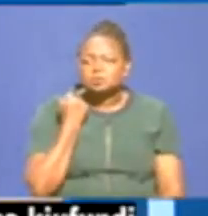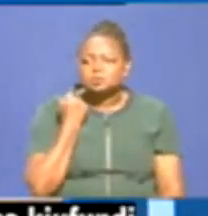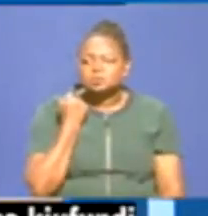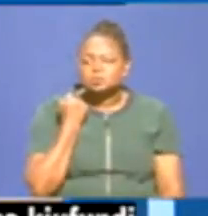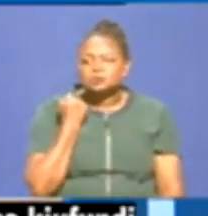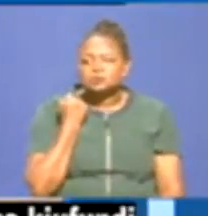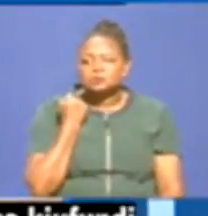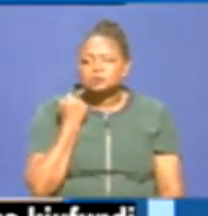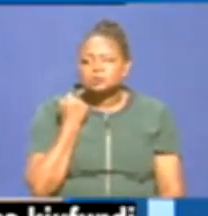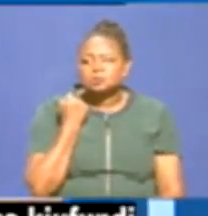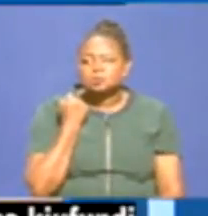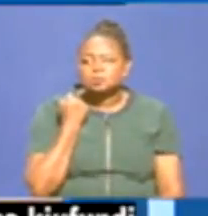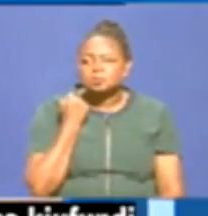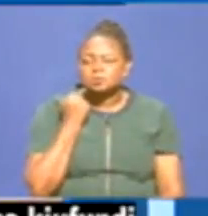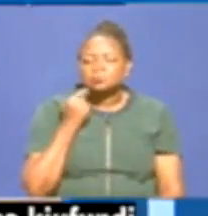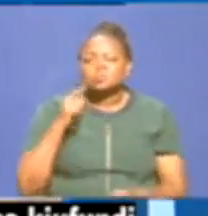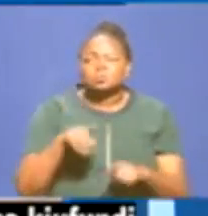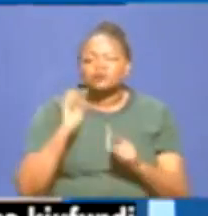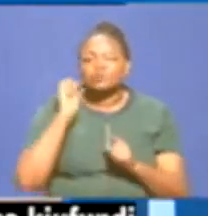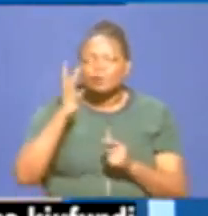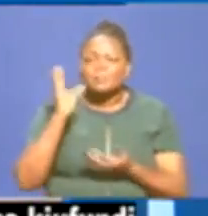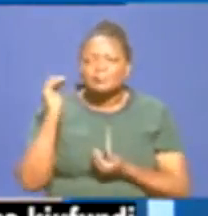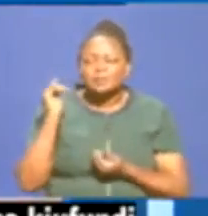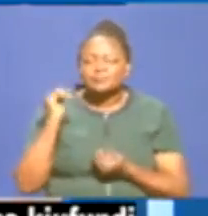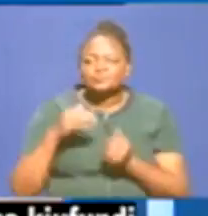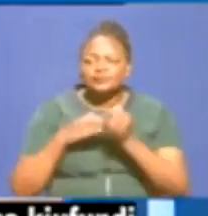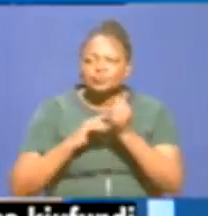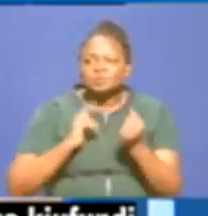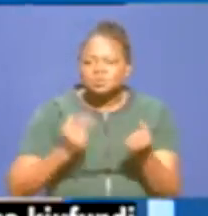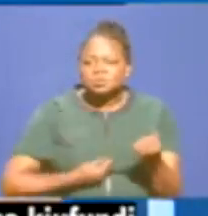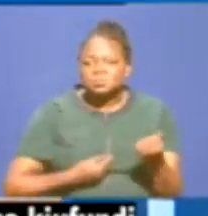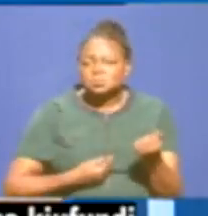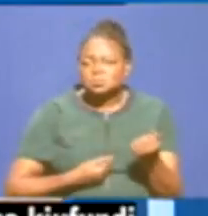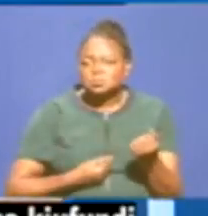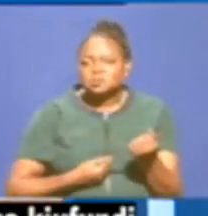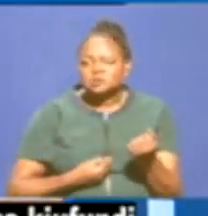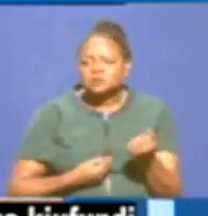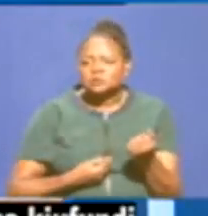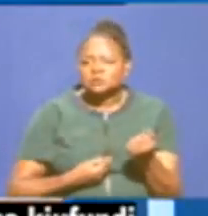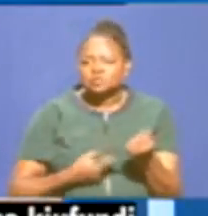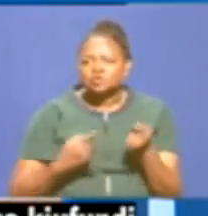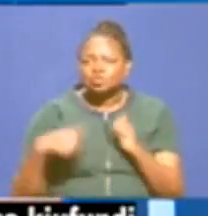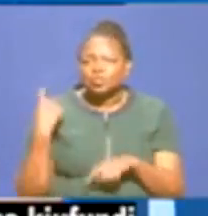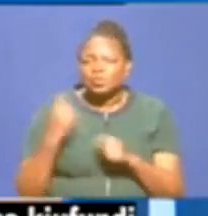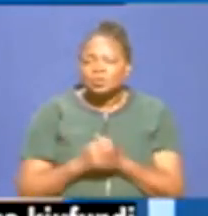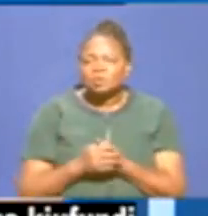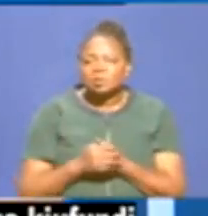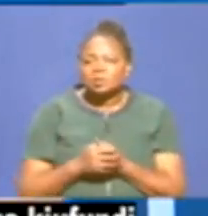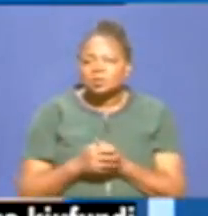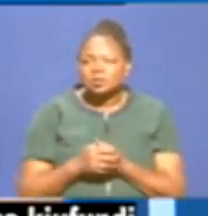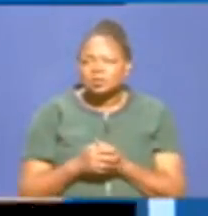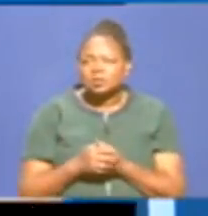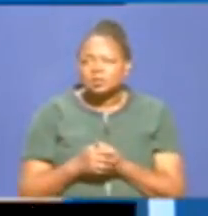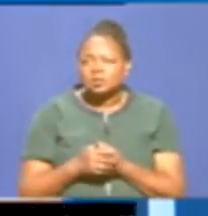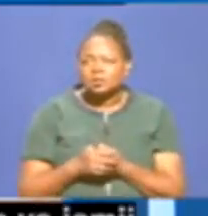And he will be expected to guide us to win the Kenyan